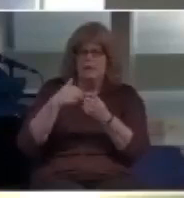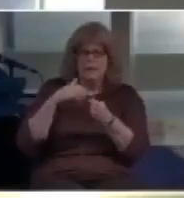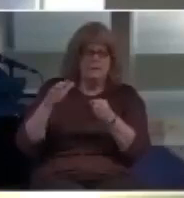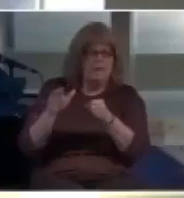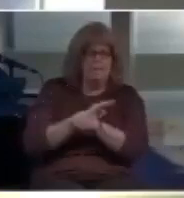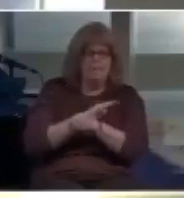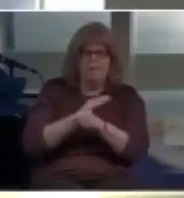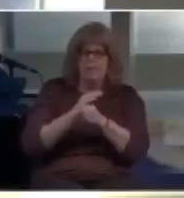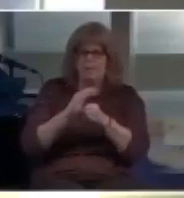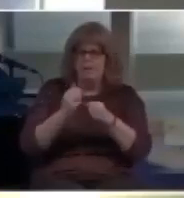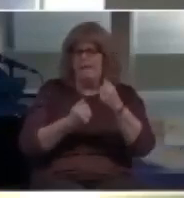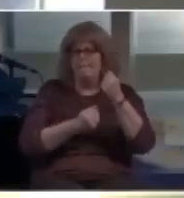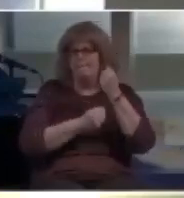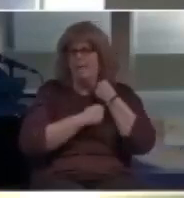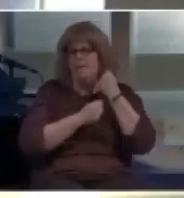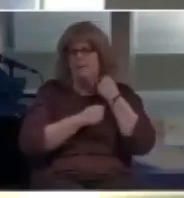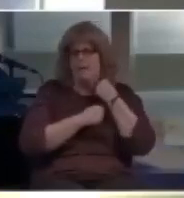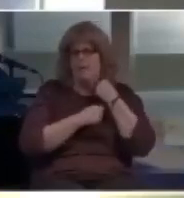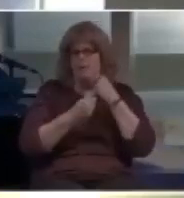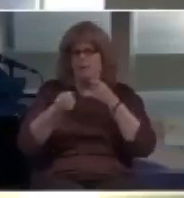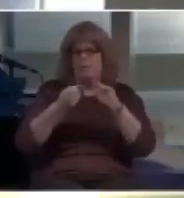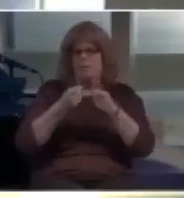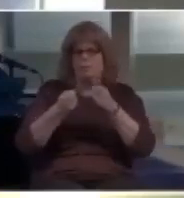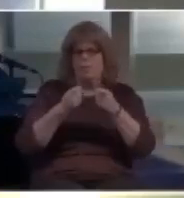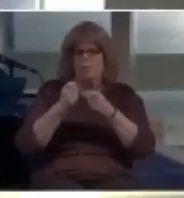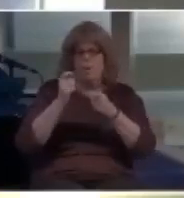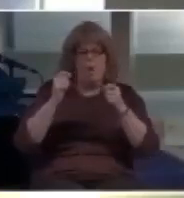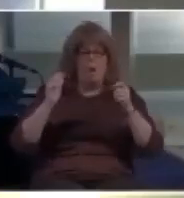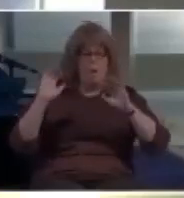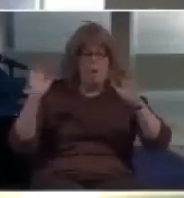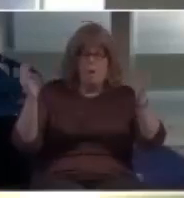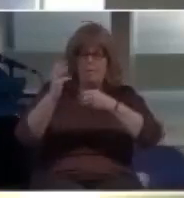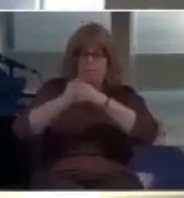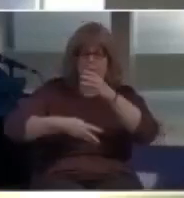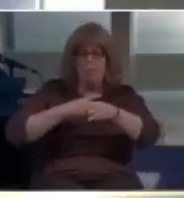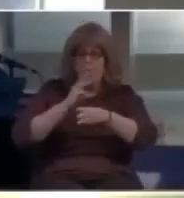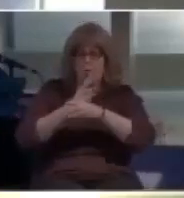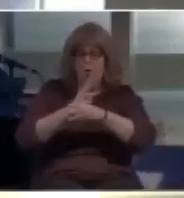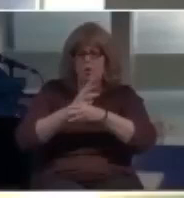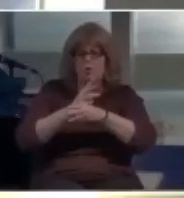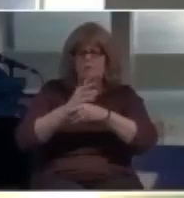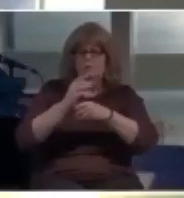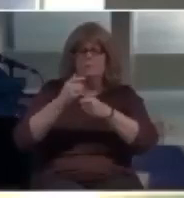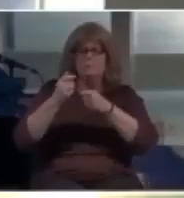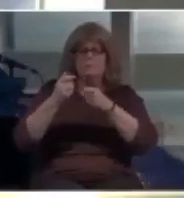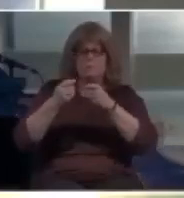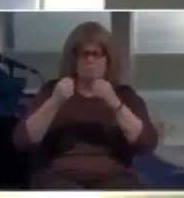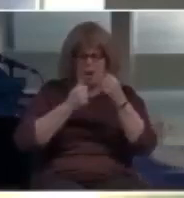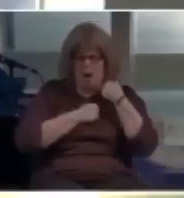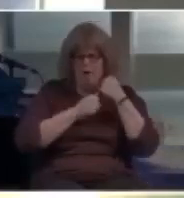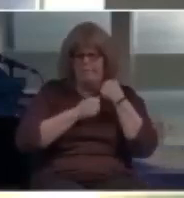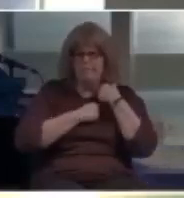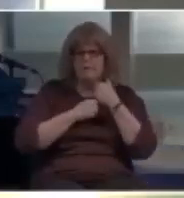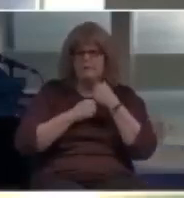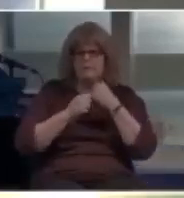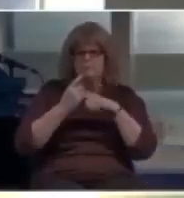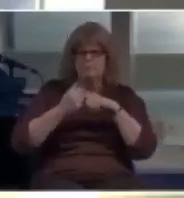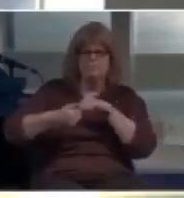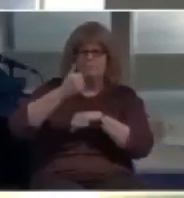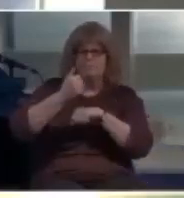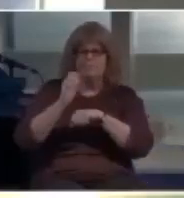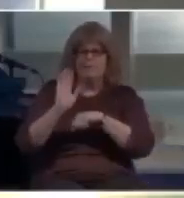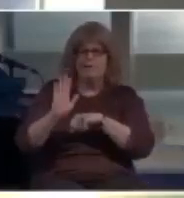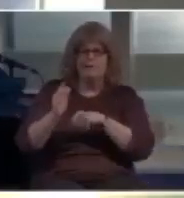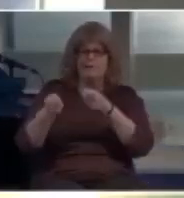total military dominance. He's got worldwide geopolitical dominance. And look again at verse 7, which I just